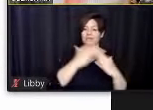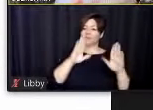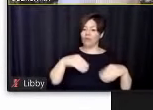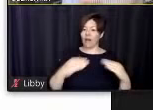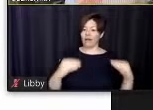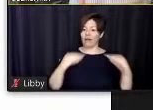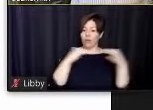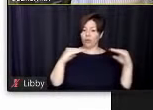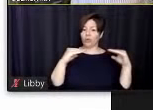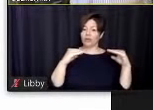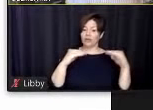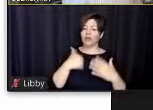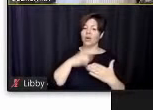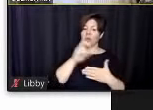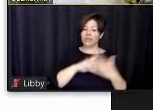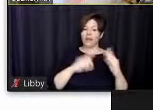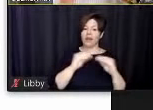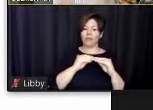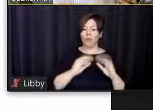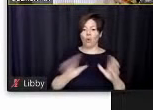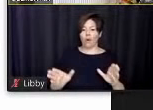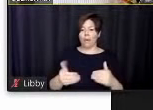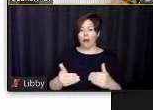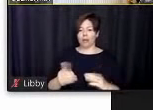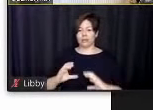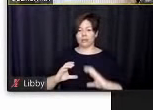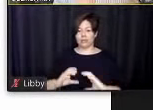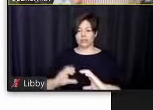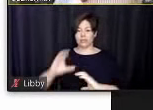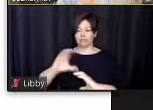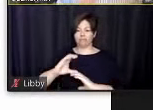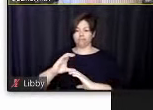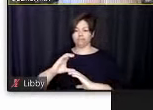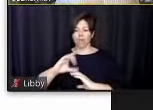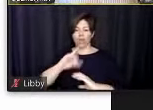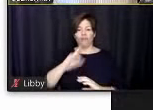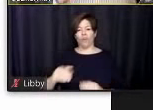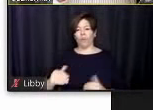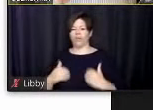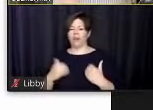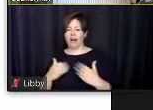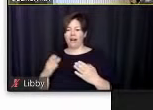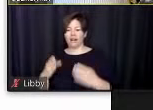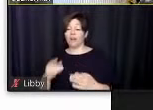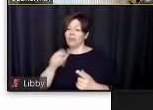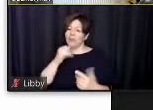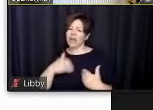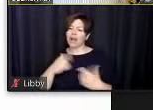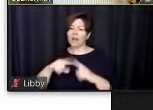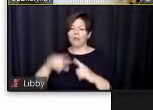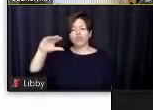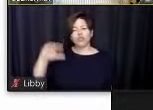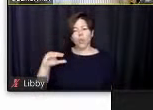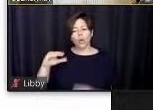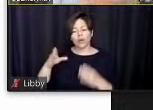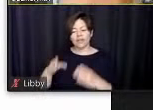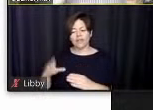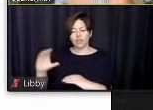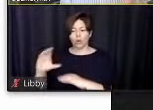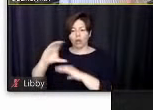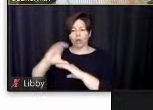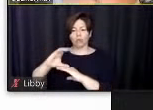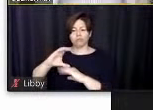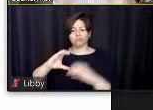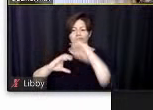we're designing some additional boxes for that young individual, or maybe not young individual, that short individual. And that's great.